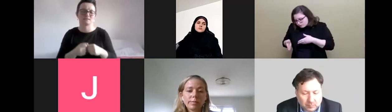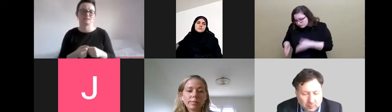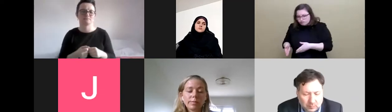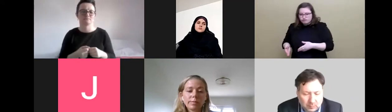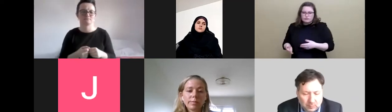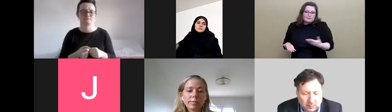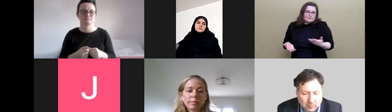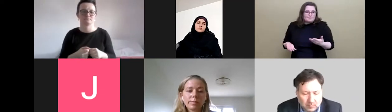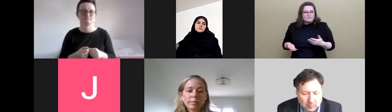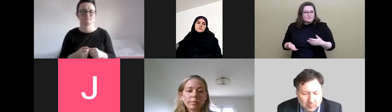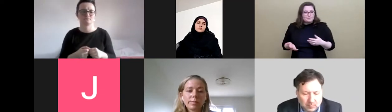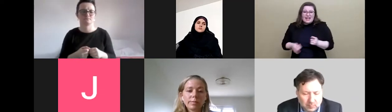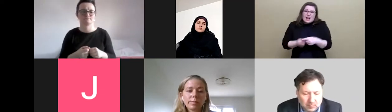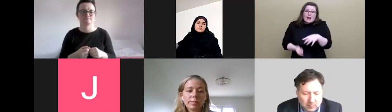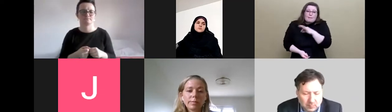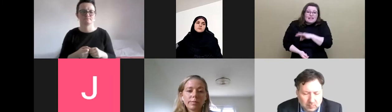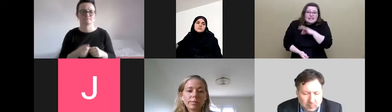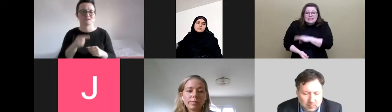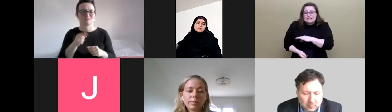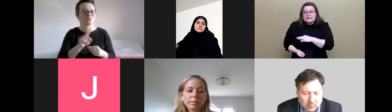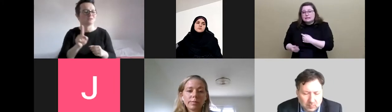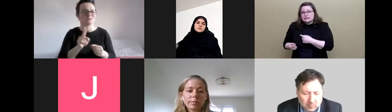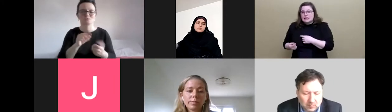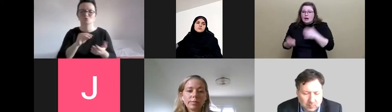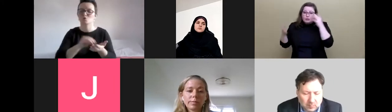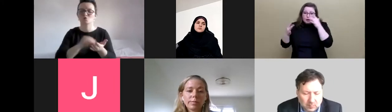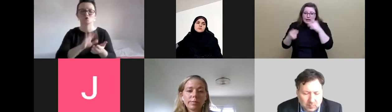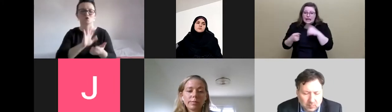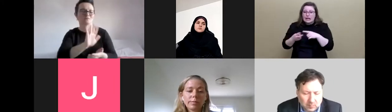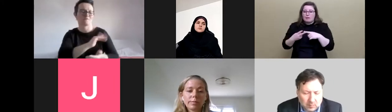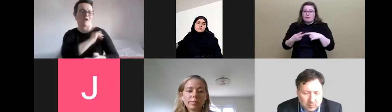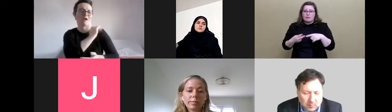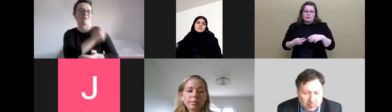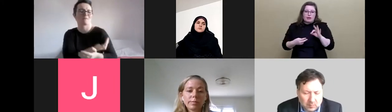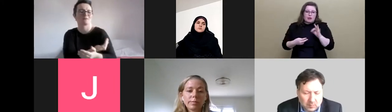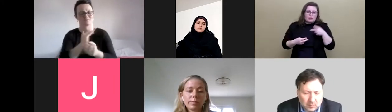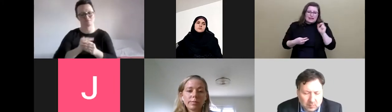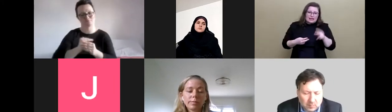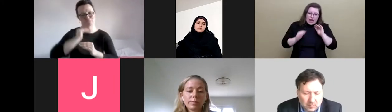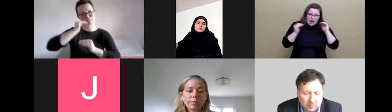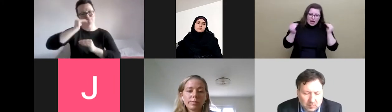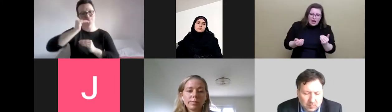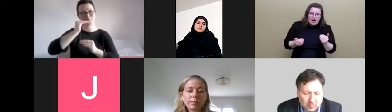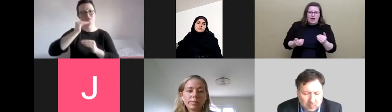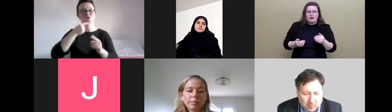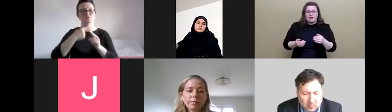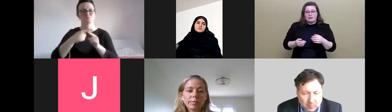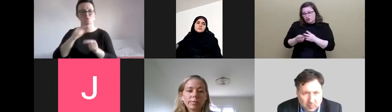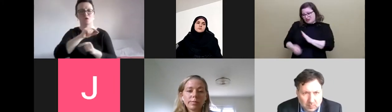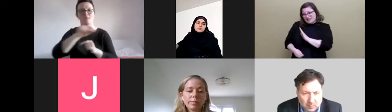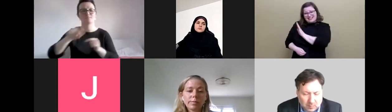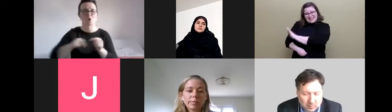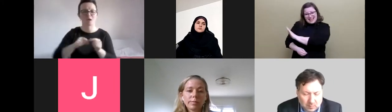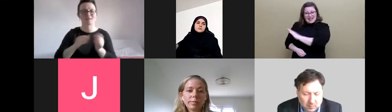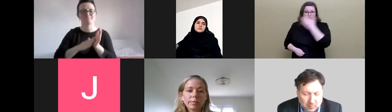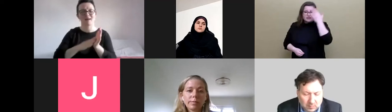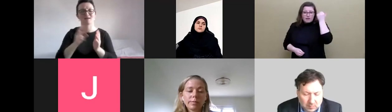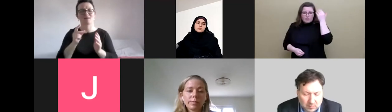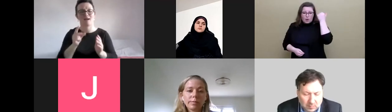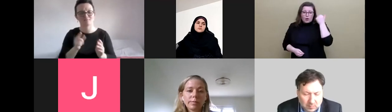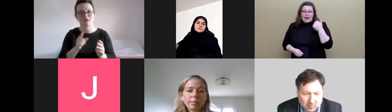some medical issues, humanitarian issues, and their capacities are simply on an adequate